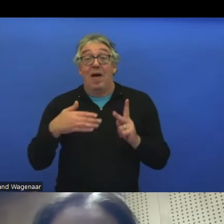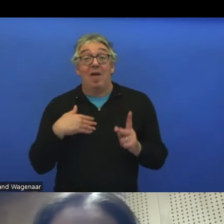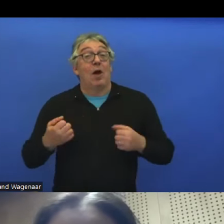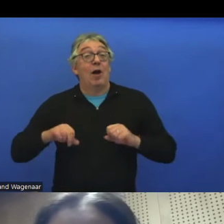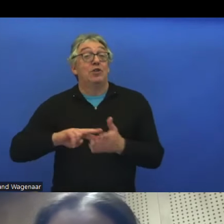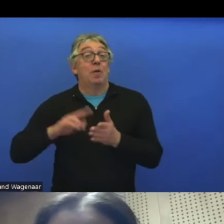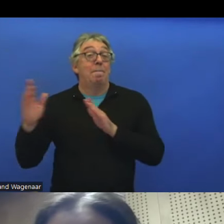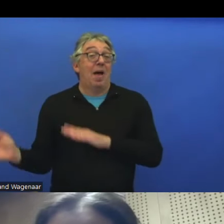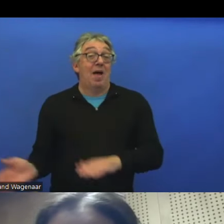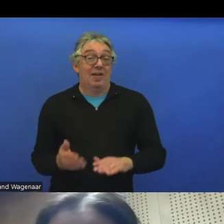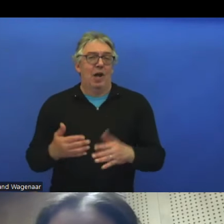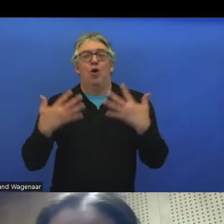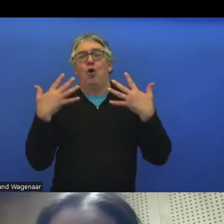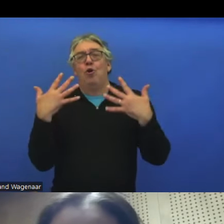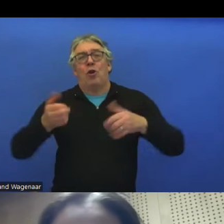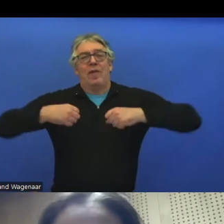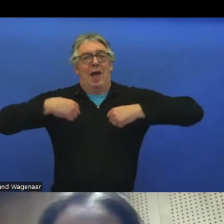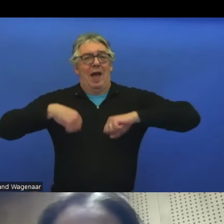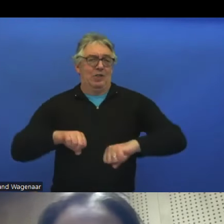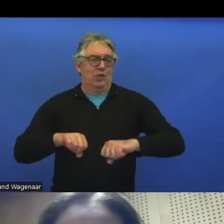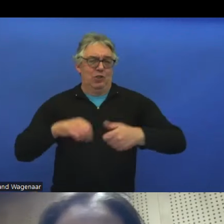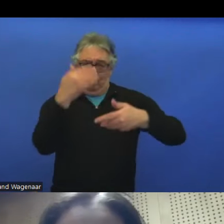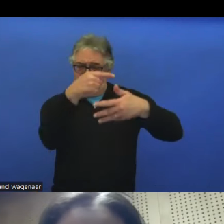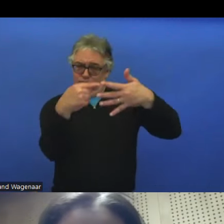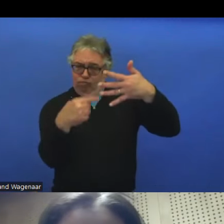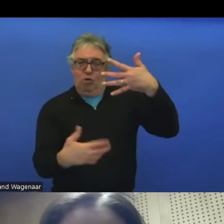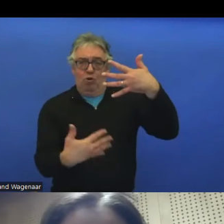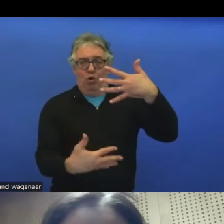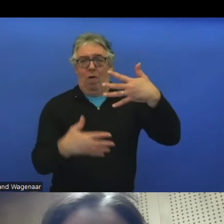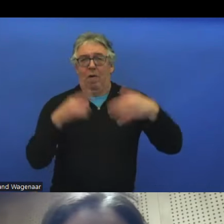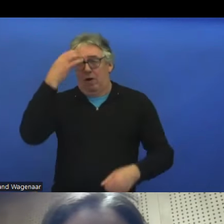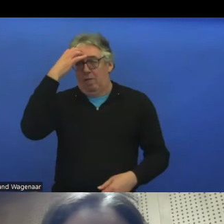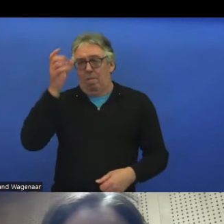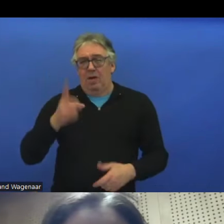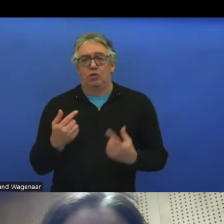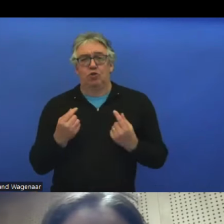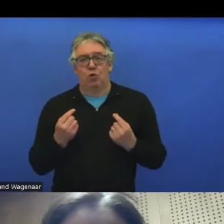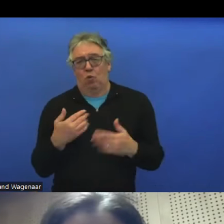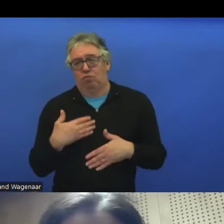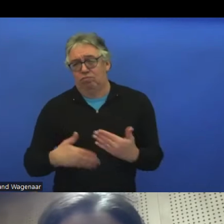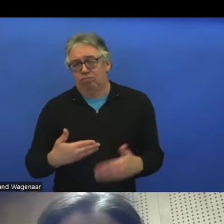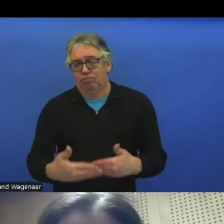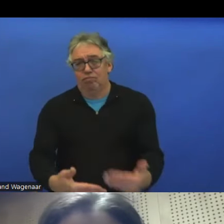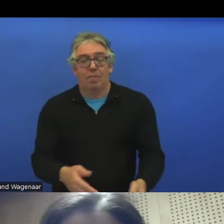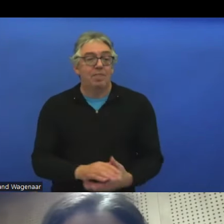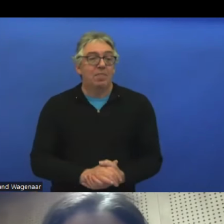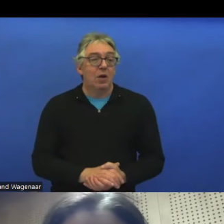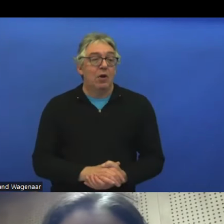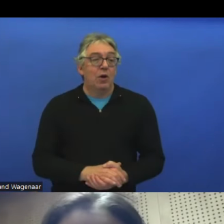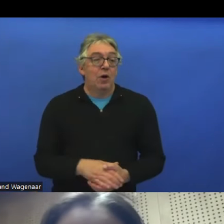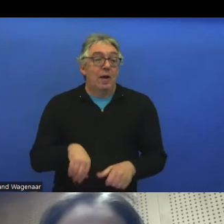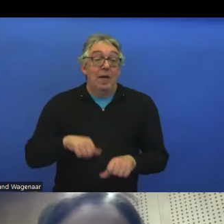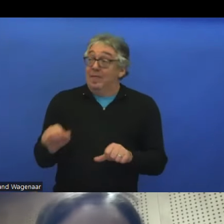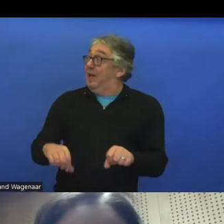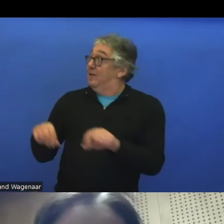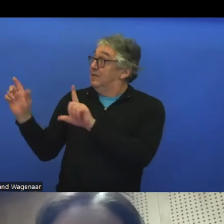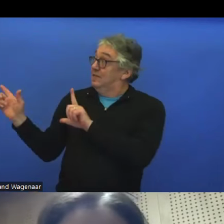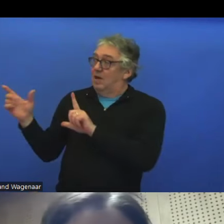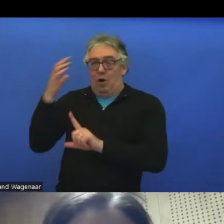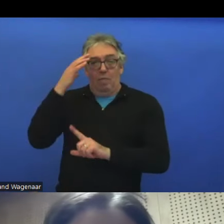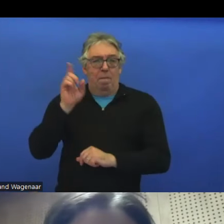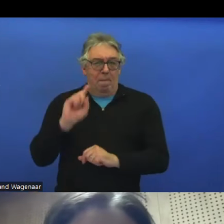10 actions for states to take. And on the next slide, it provides the 10 actions. And I won't